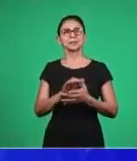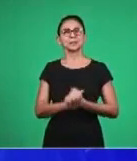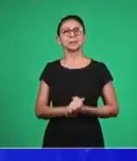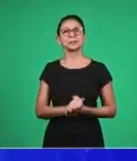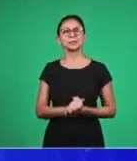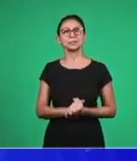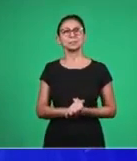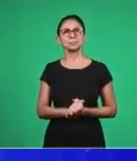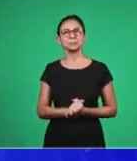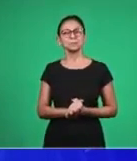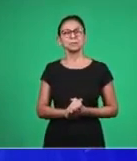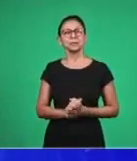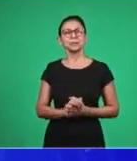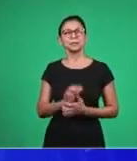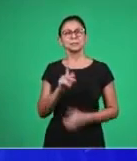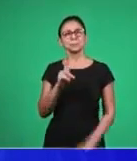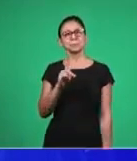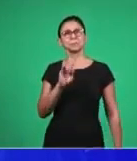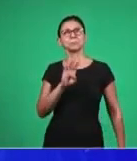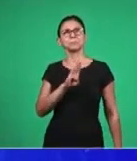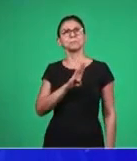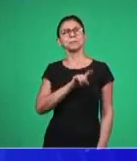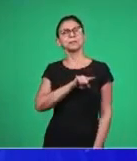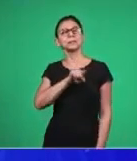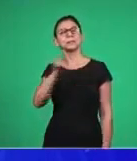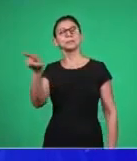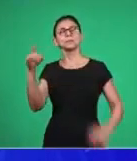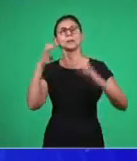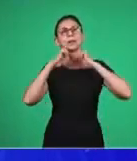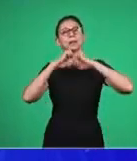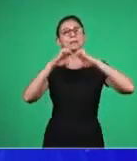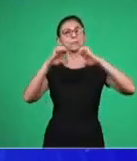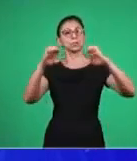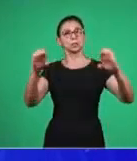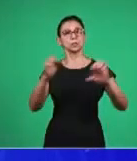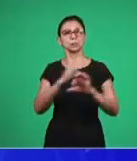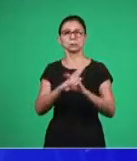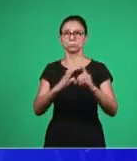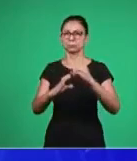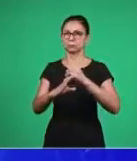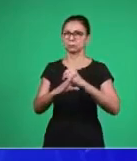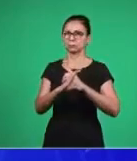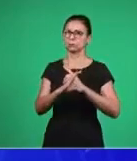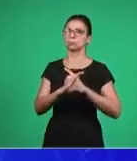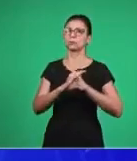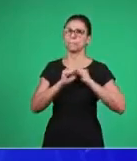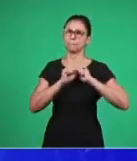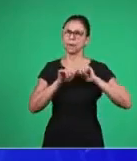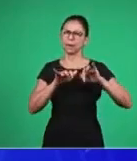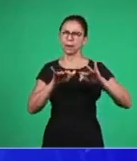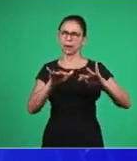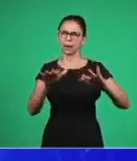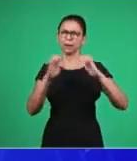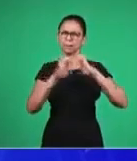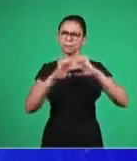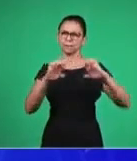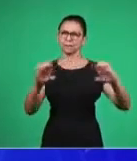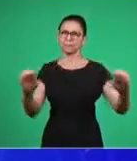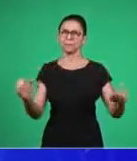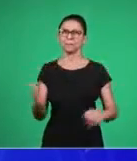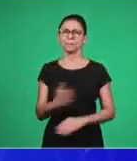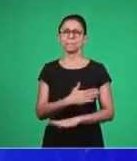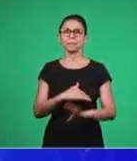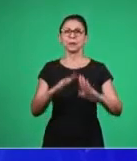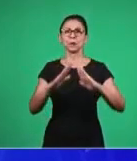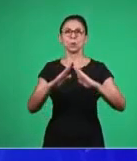And then in Campina Grande and Palmeira, they had an evangelization service.